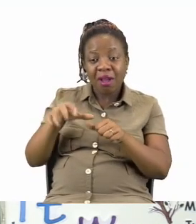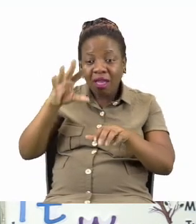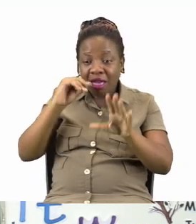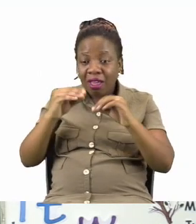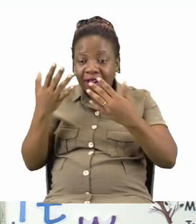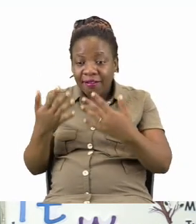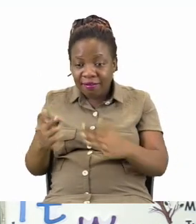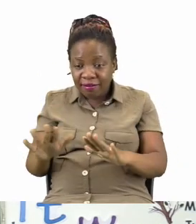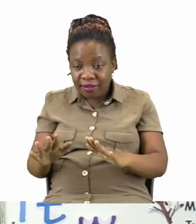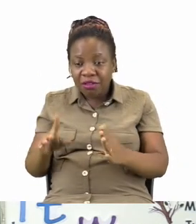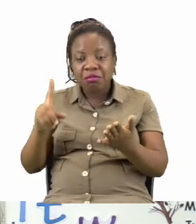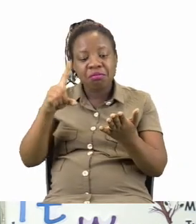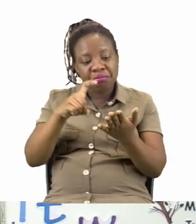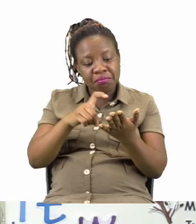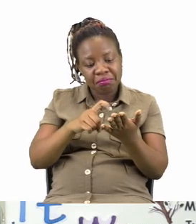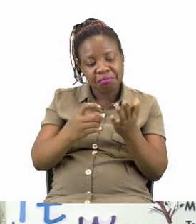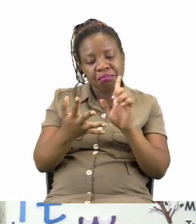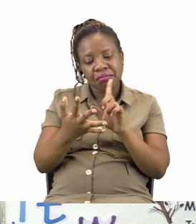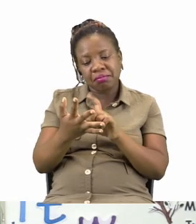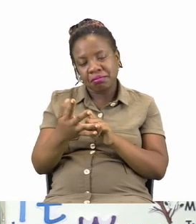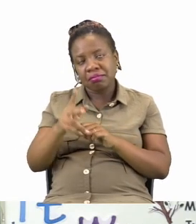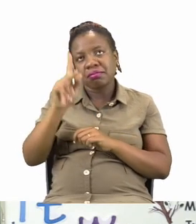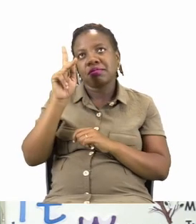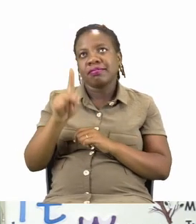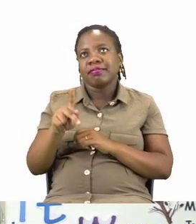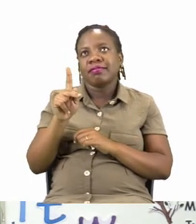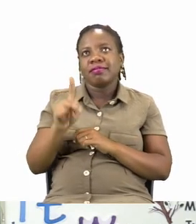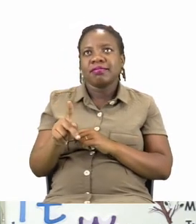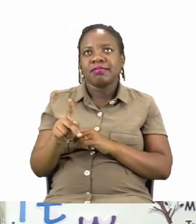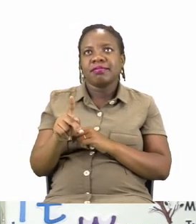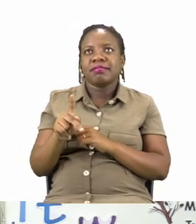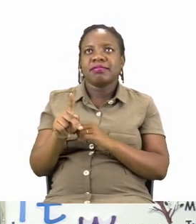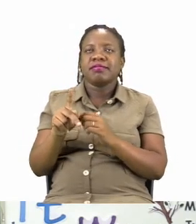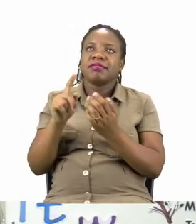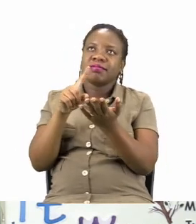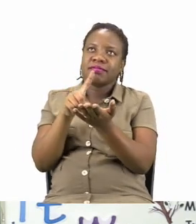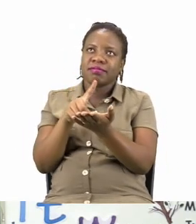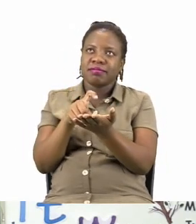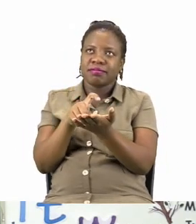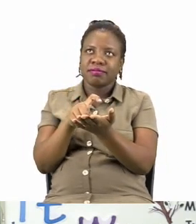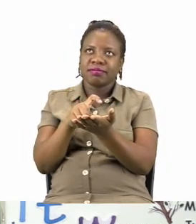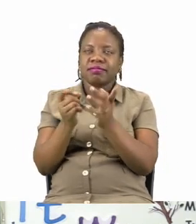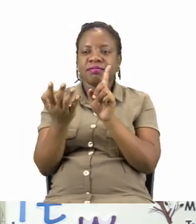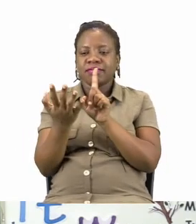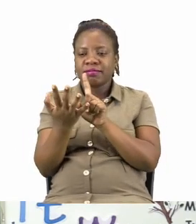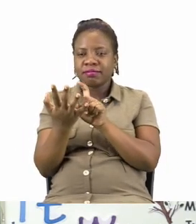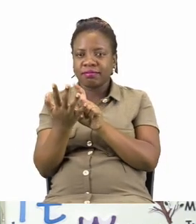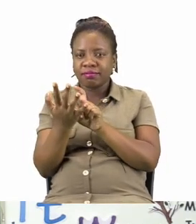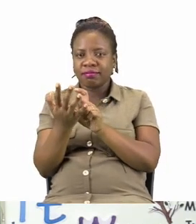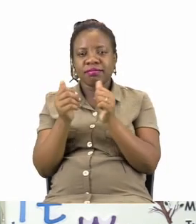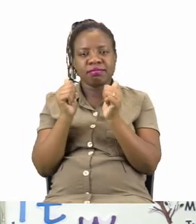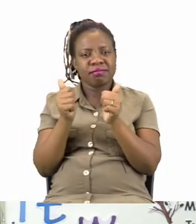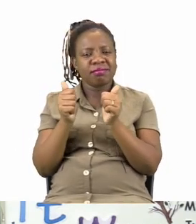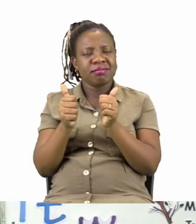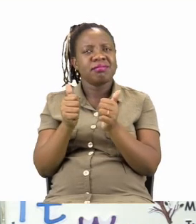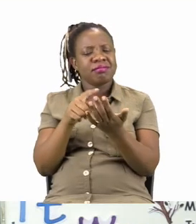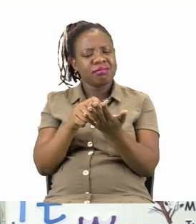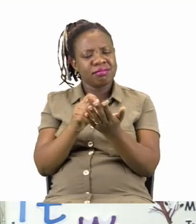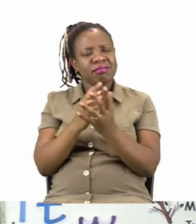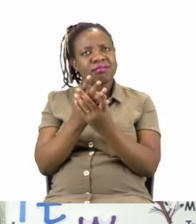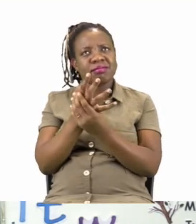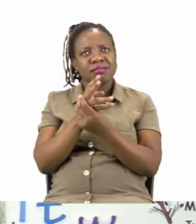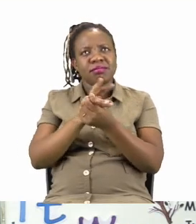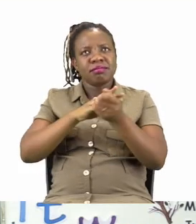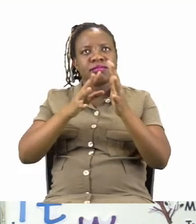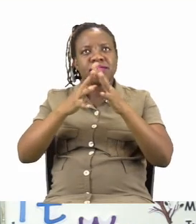to sanitize. So, let's make sure we put enough sanitizer on our hands, and